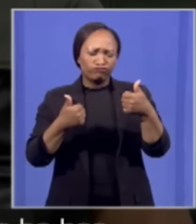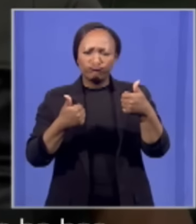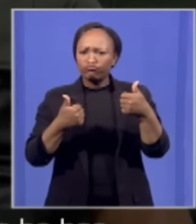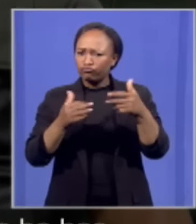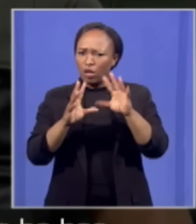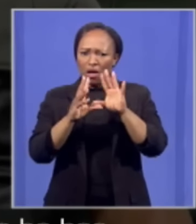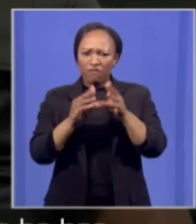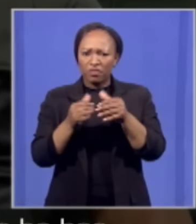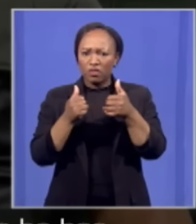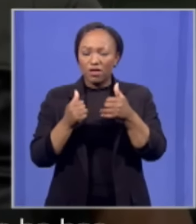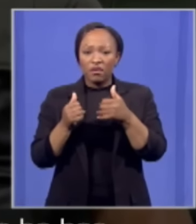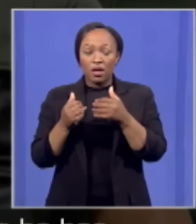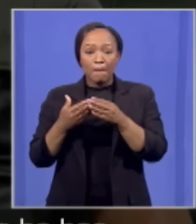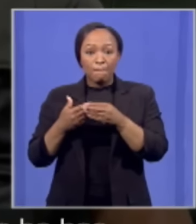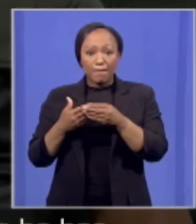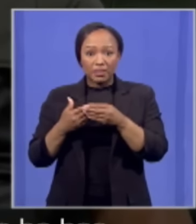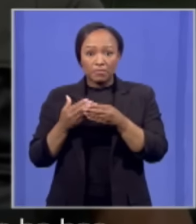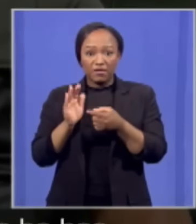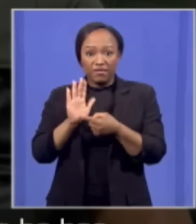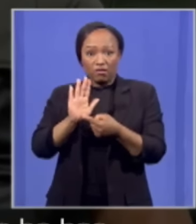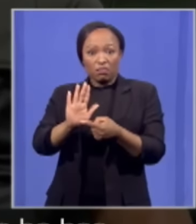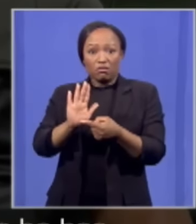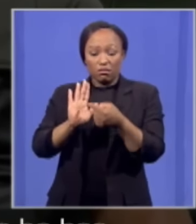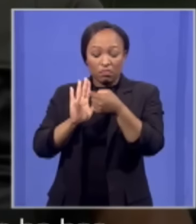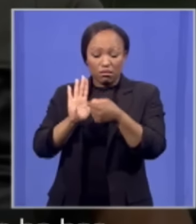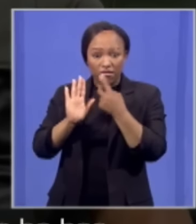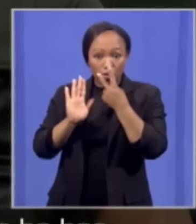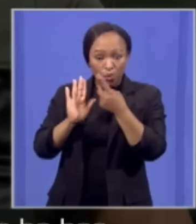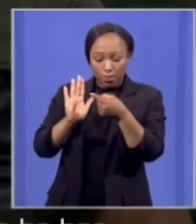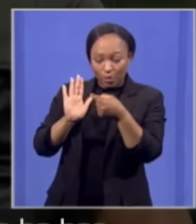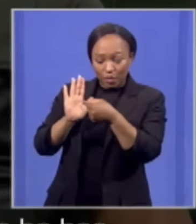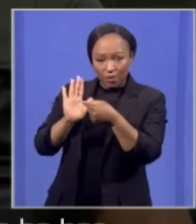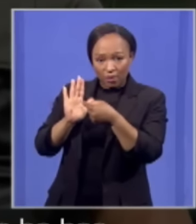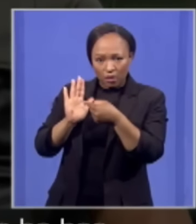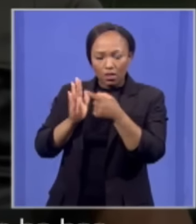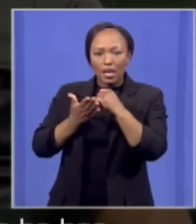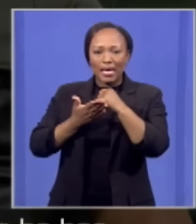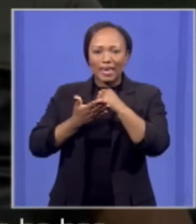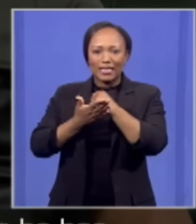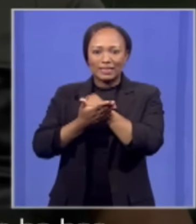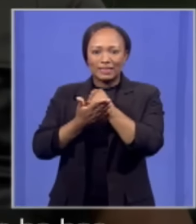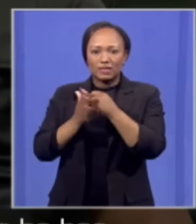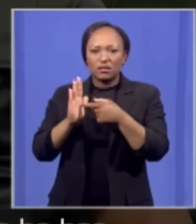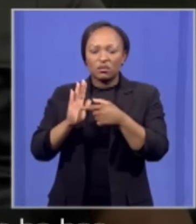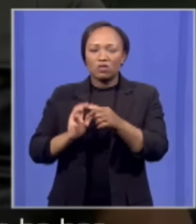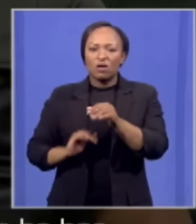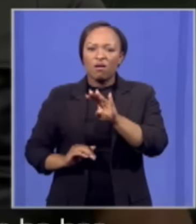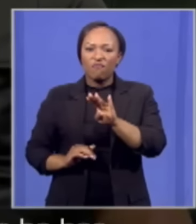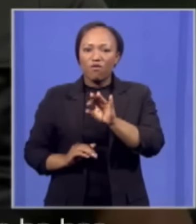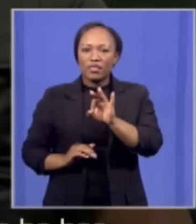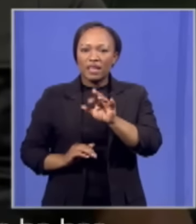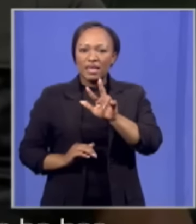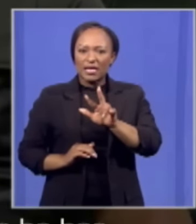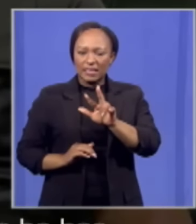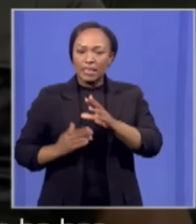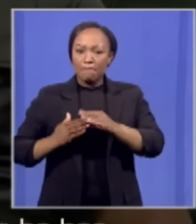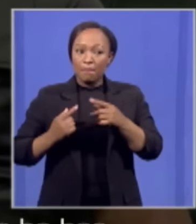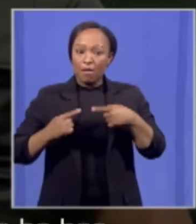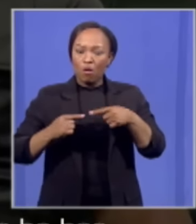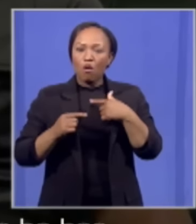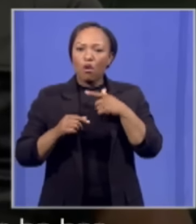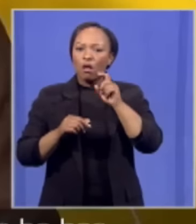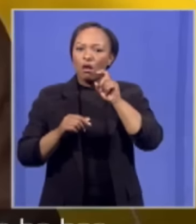bona membership e go ileng mona o ke register e tlhagisa about 438 ba membership wa rona expire